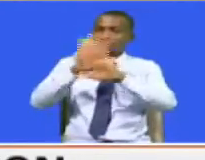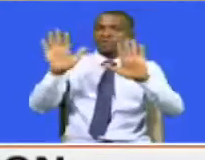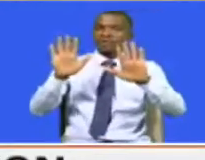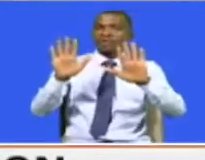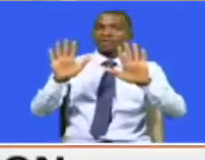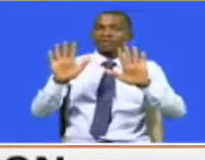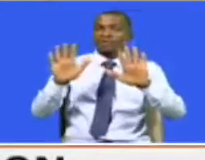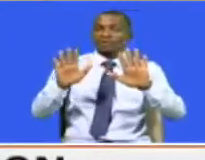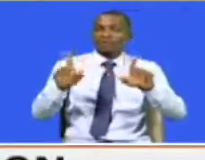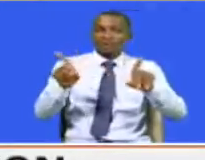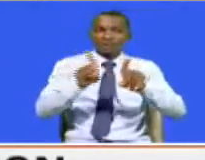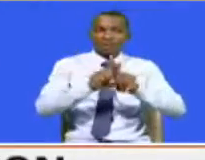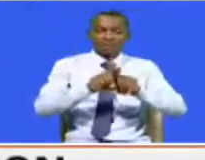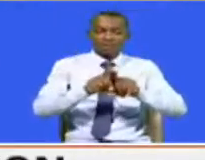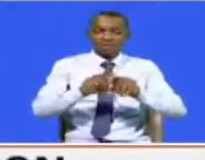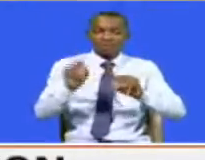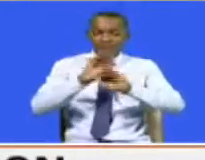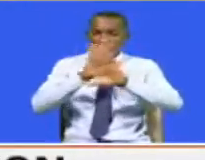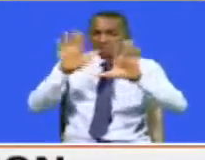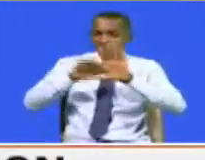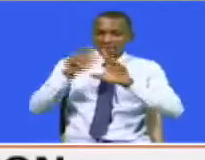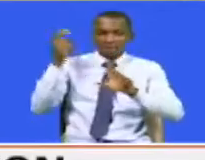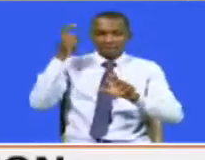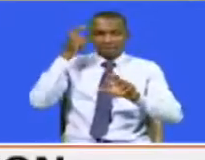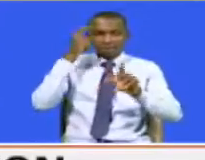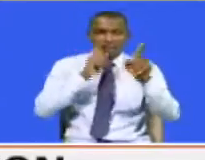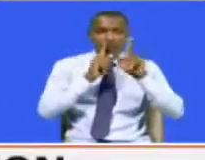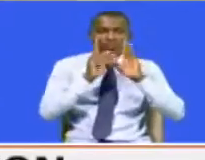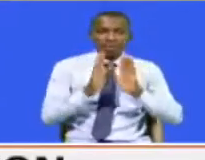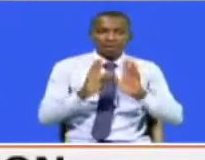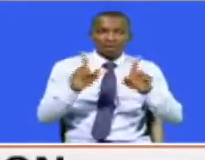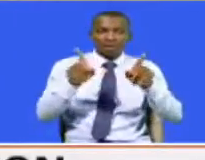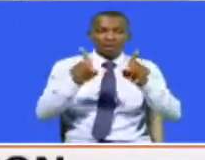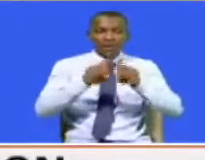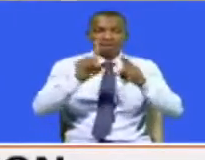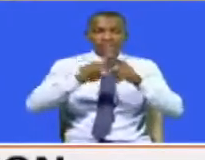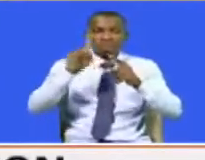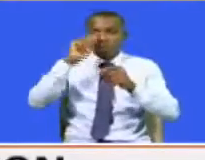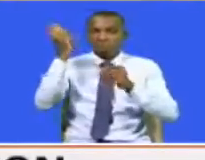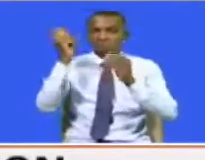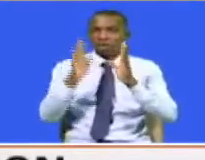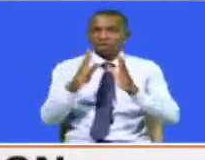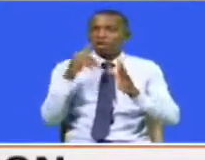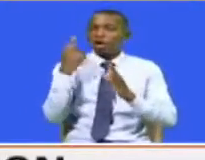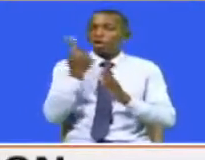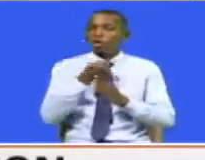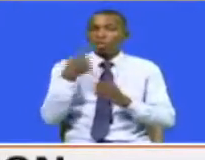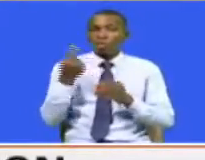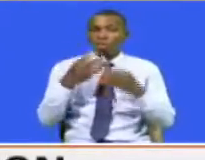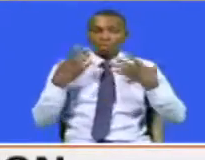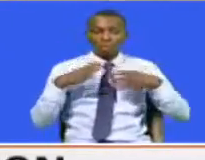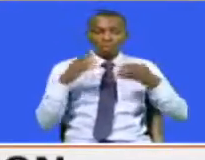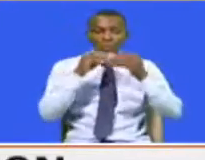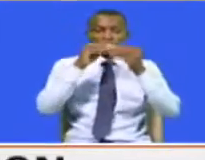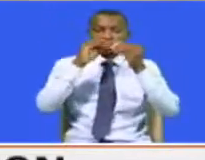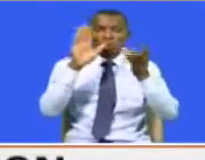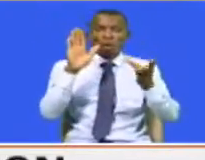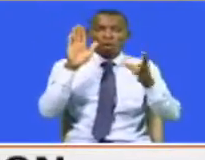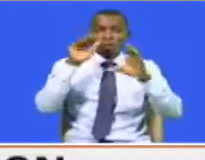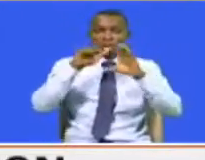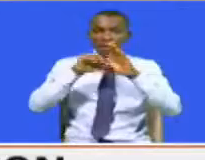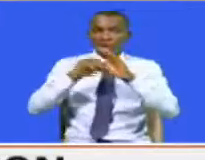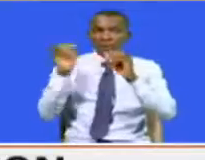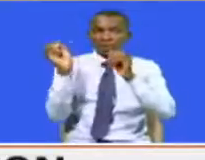clear in the speaker's mind and in many Kenyans as to who the majority is in